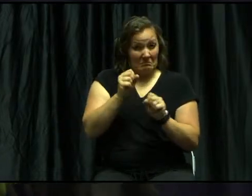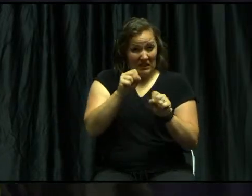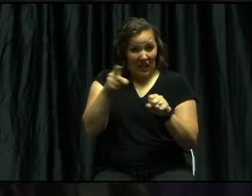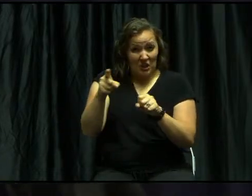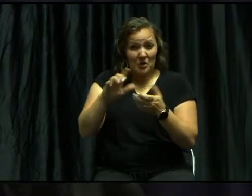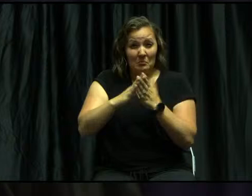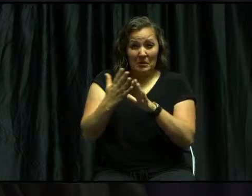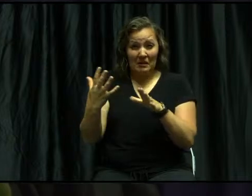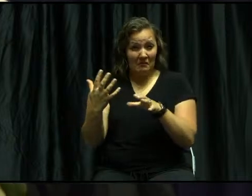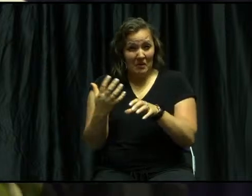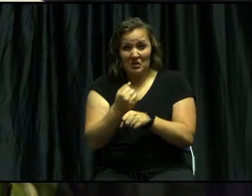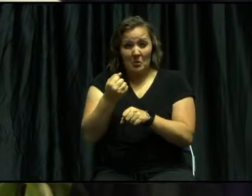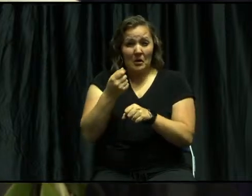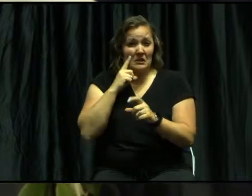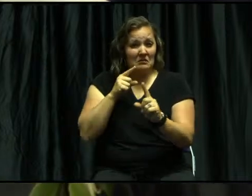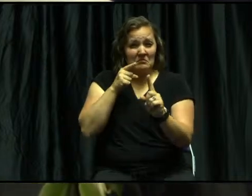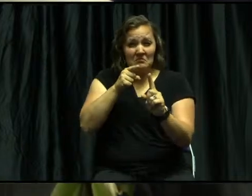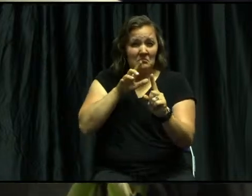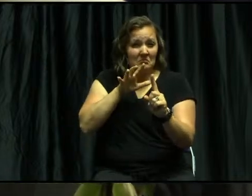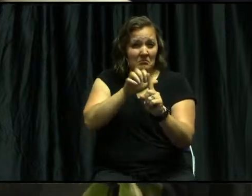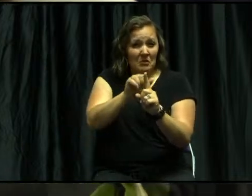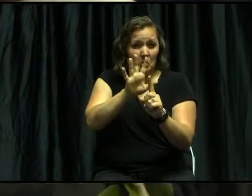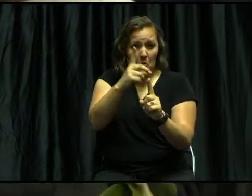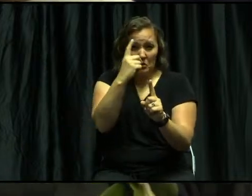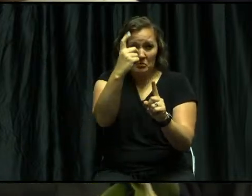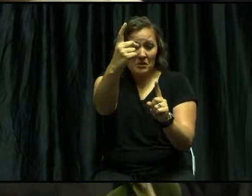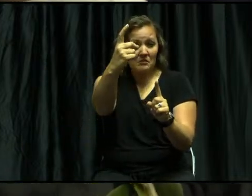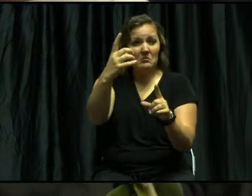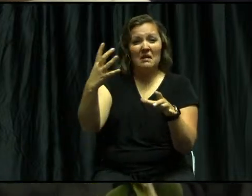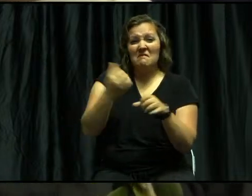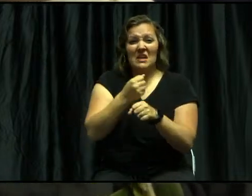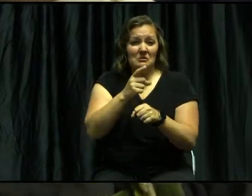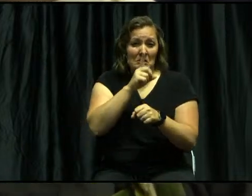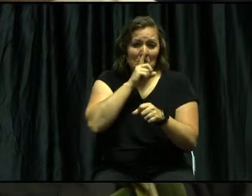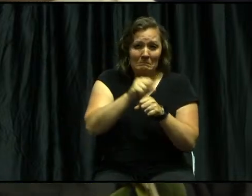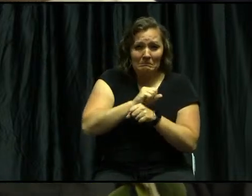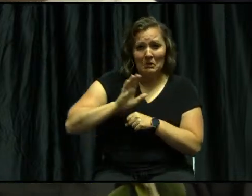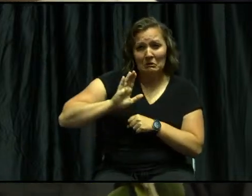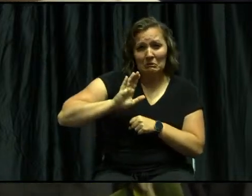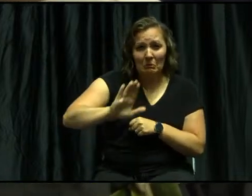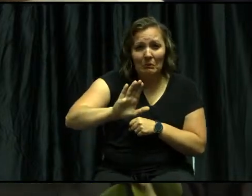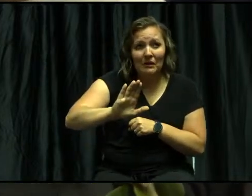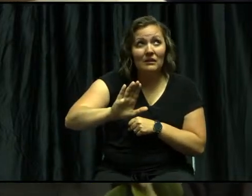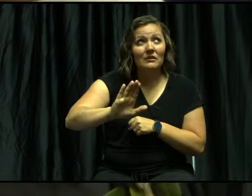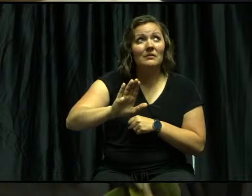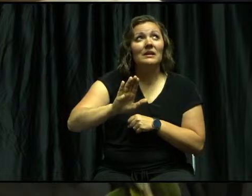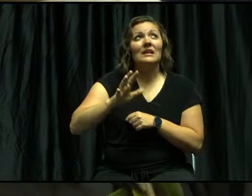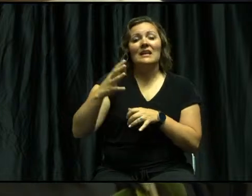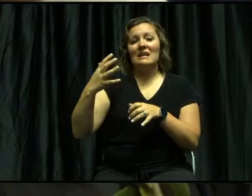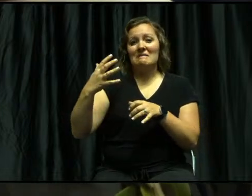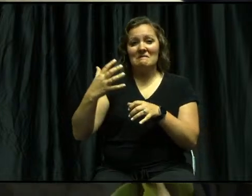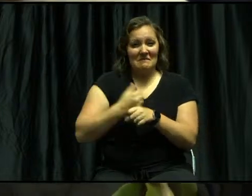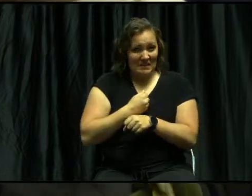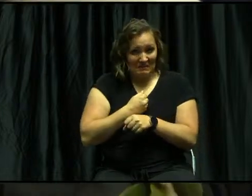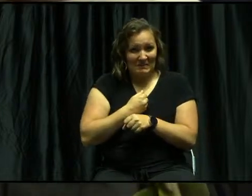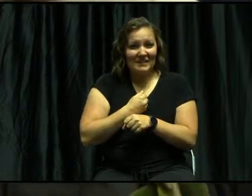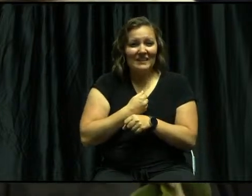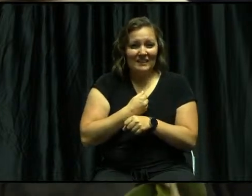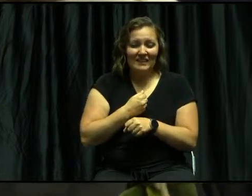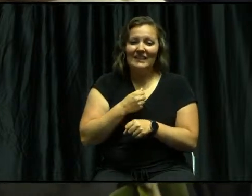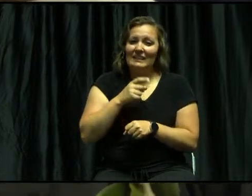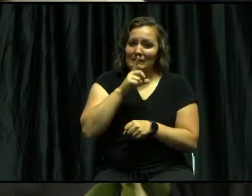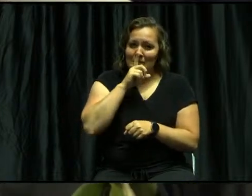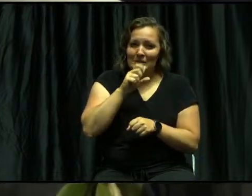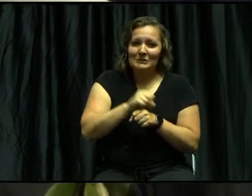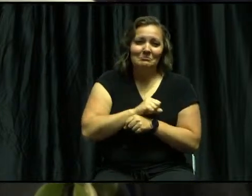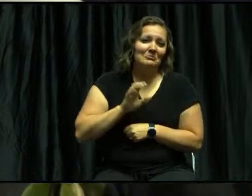the pursuit of your dreams. Victory is yours. Victory is